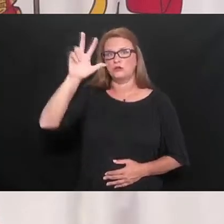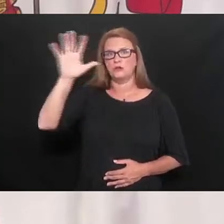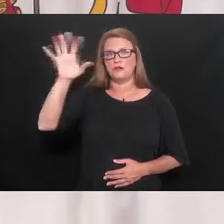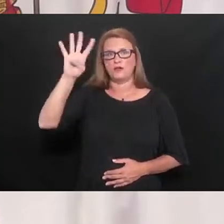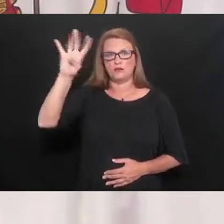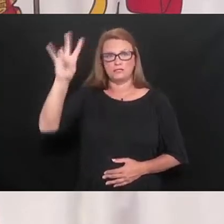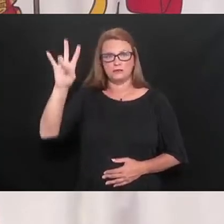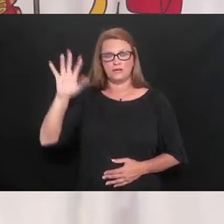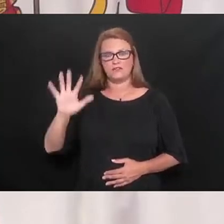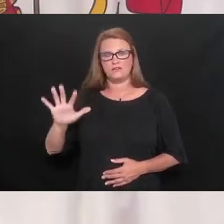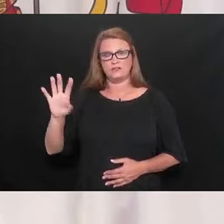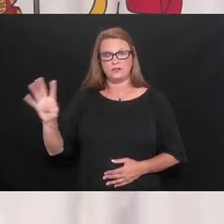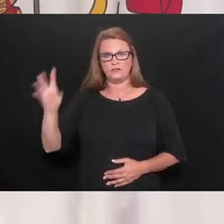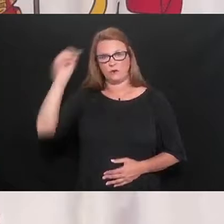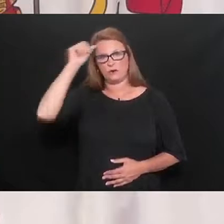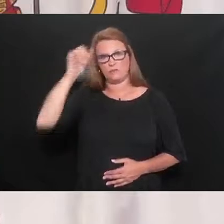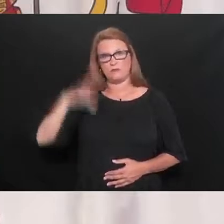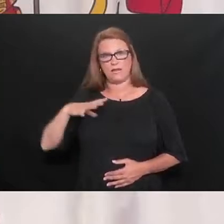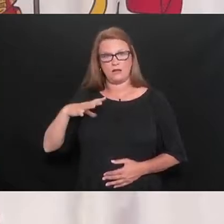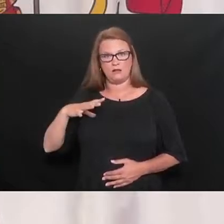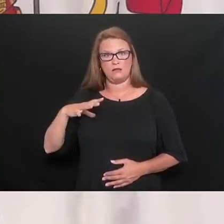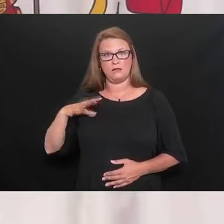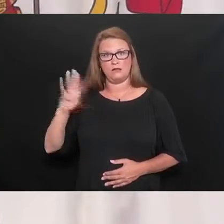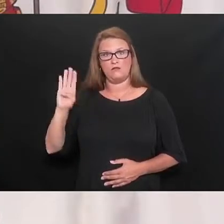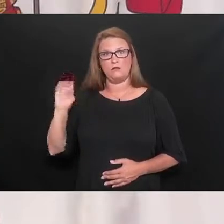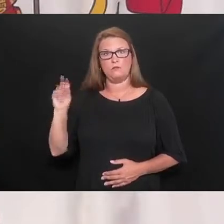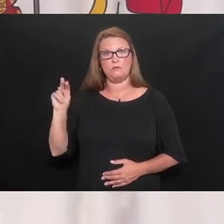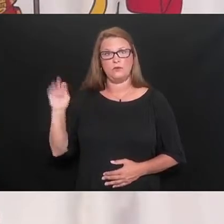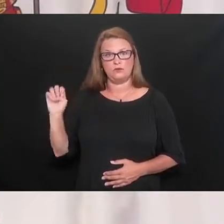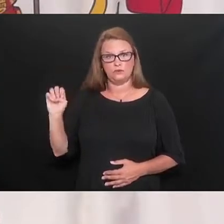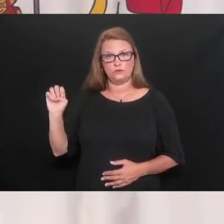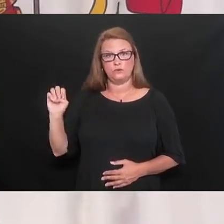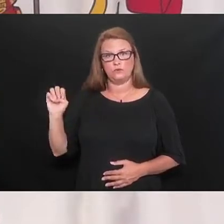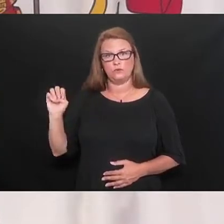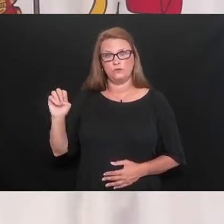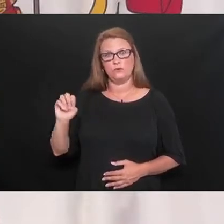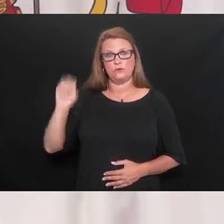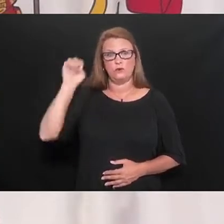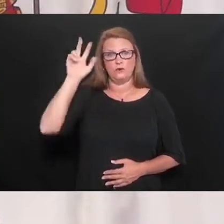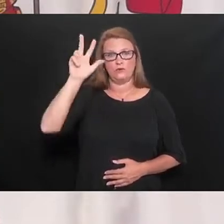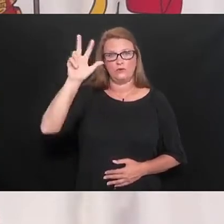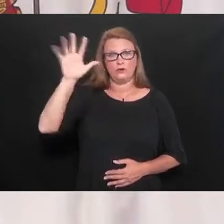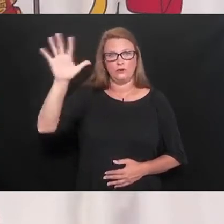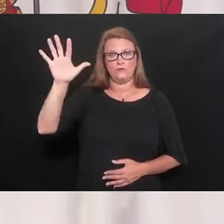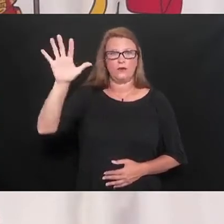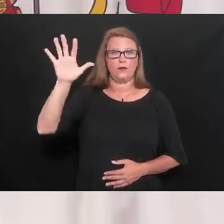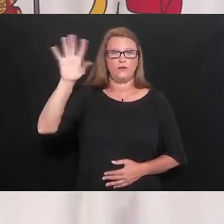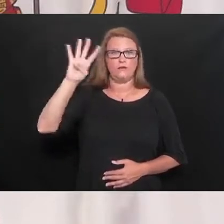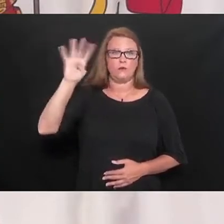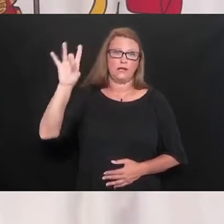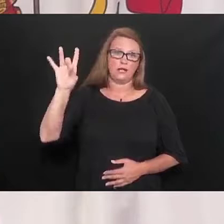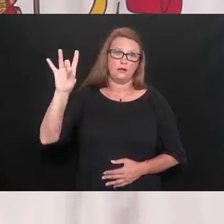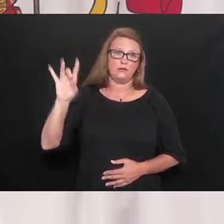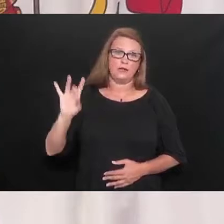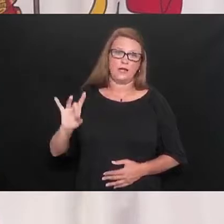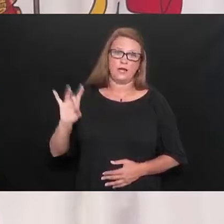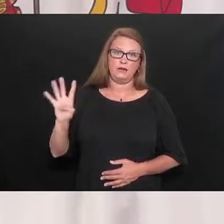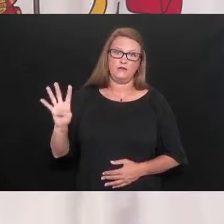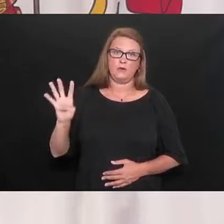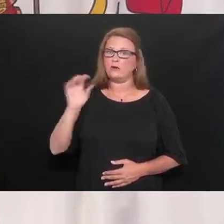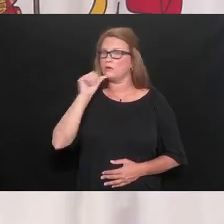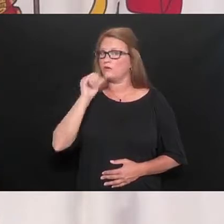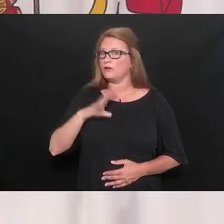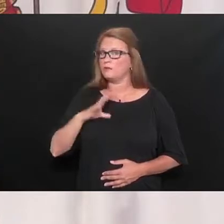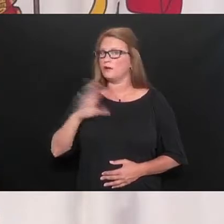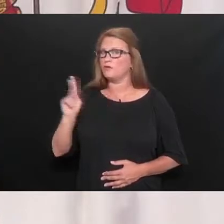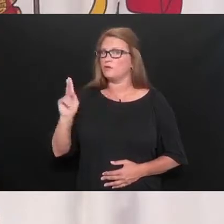a 54-year-old male from Boone County. The 3,548th death, an 84-year-old female from